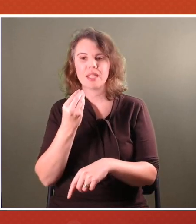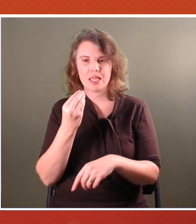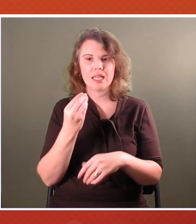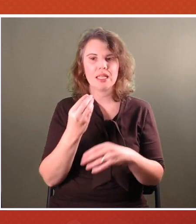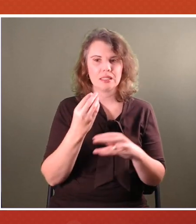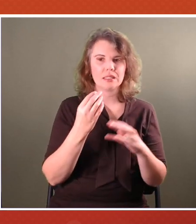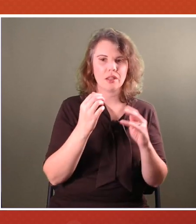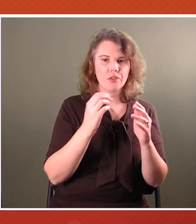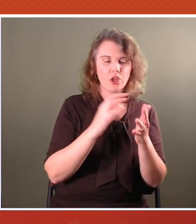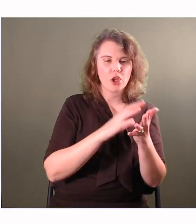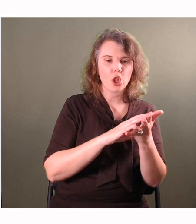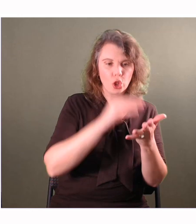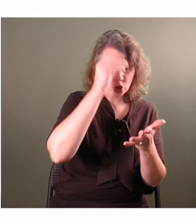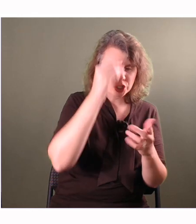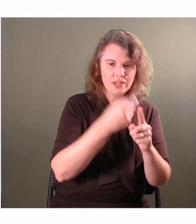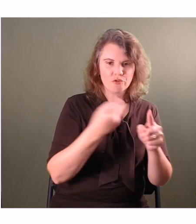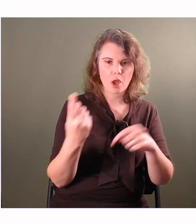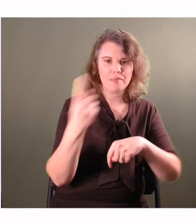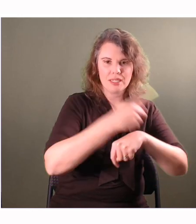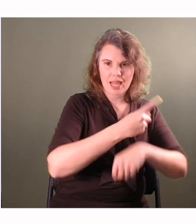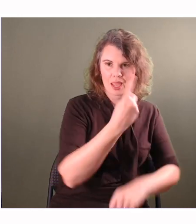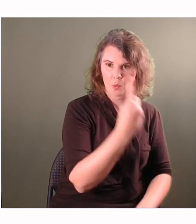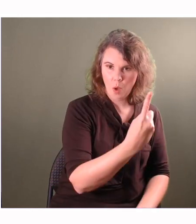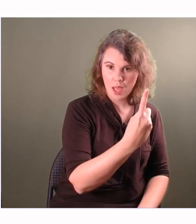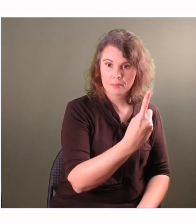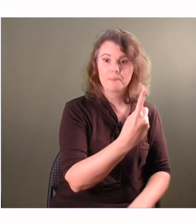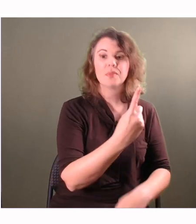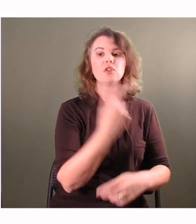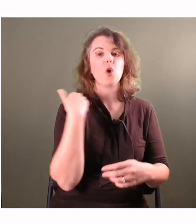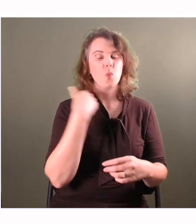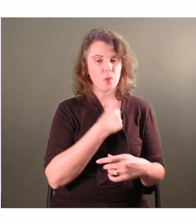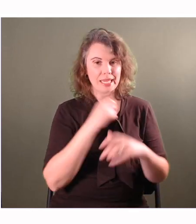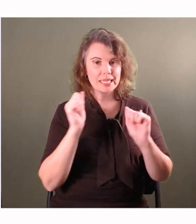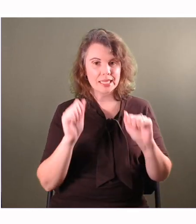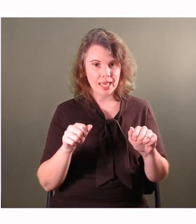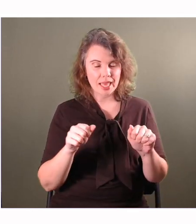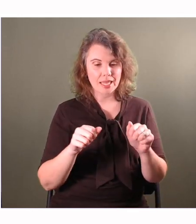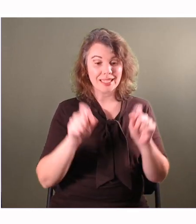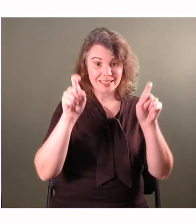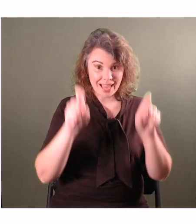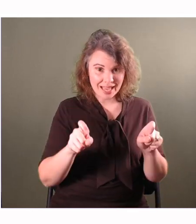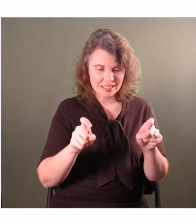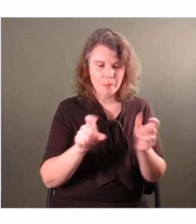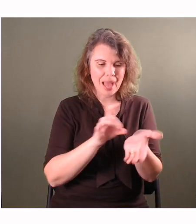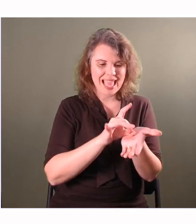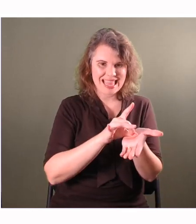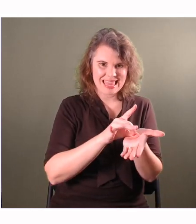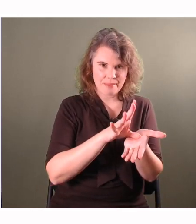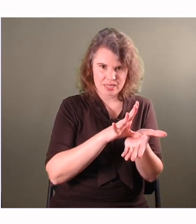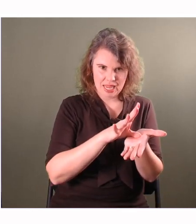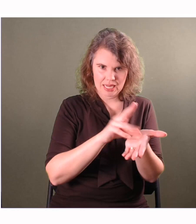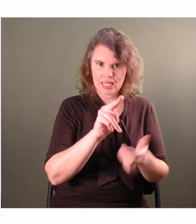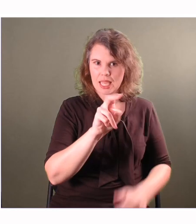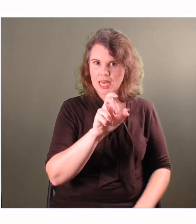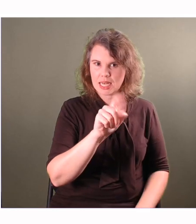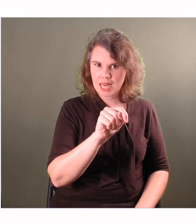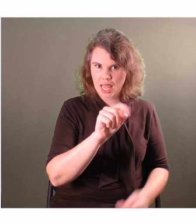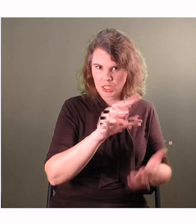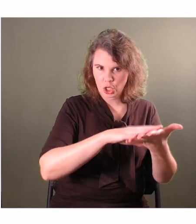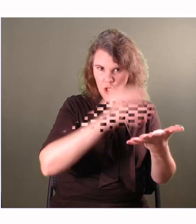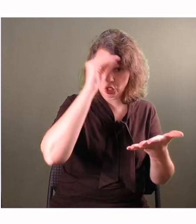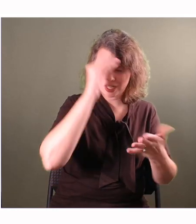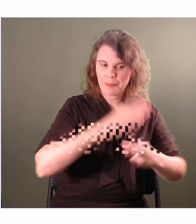the experienced items. And we can test this by eliminating the net learning by